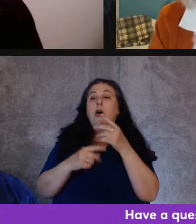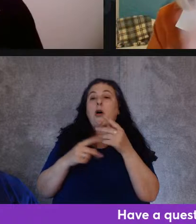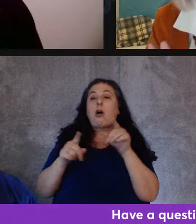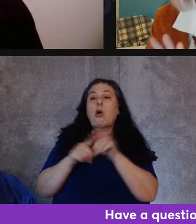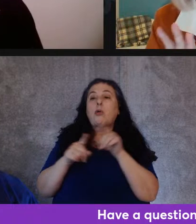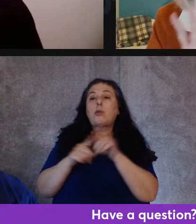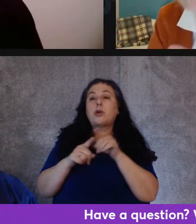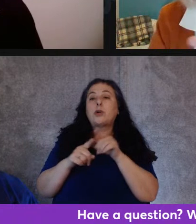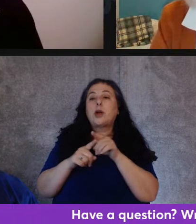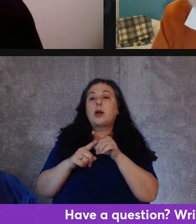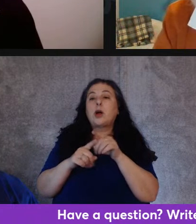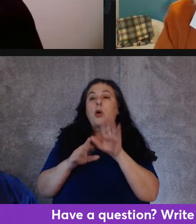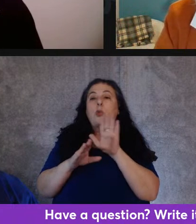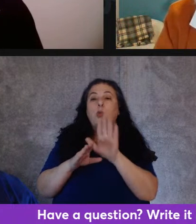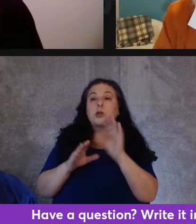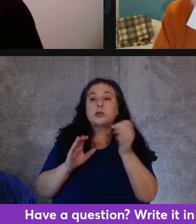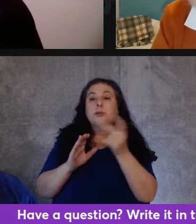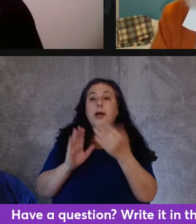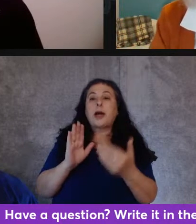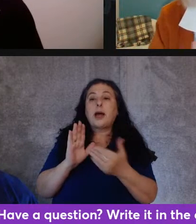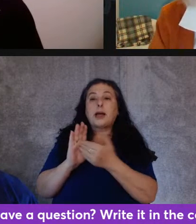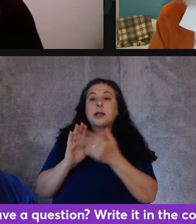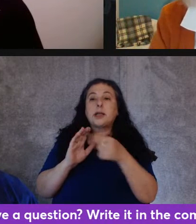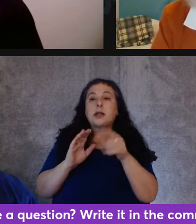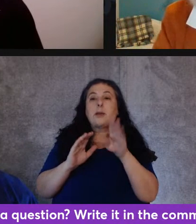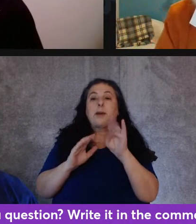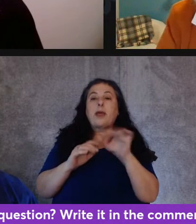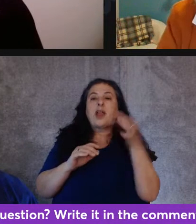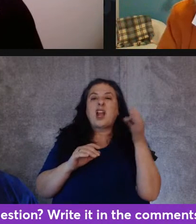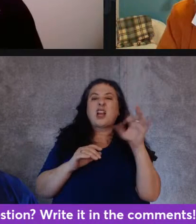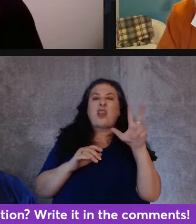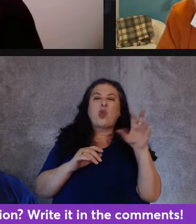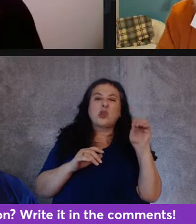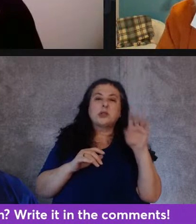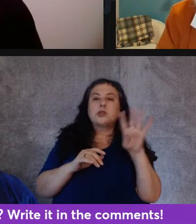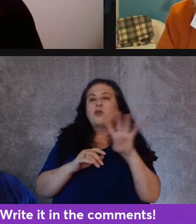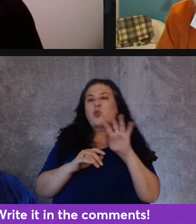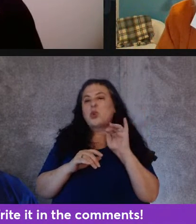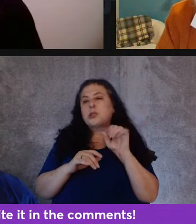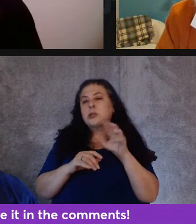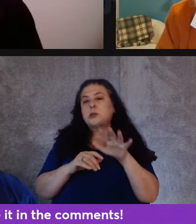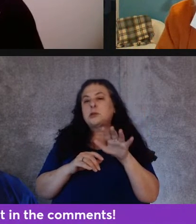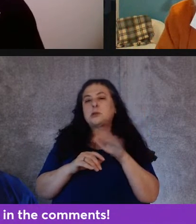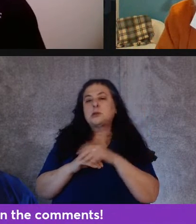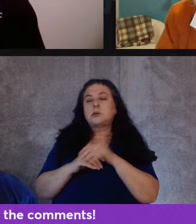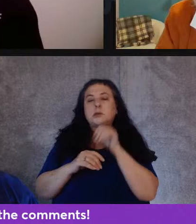a pushback against them by about the 1930s or the 40s.